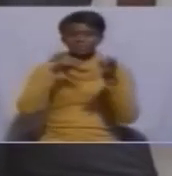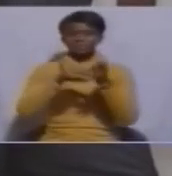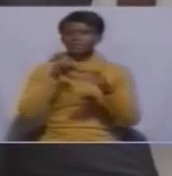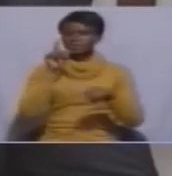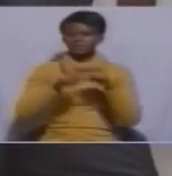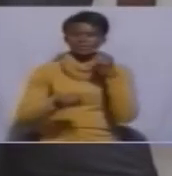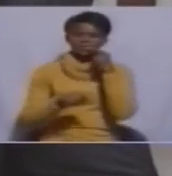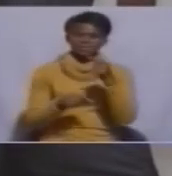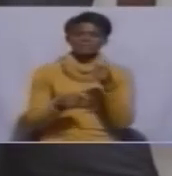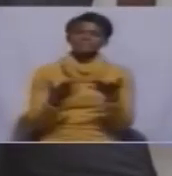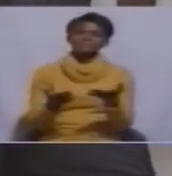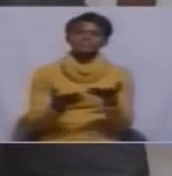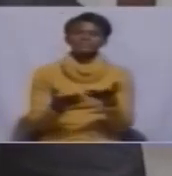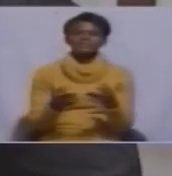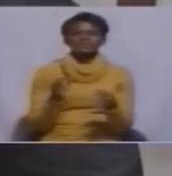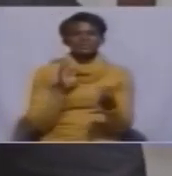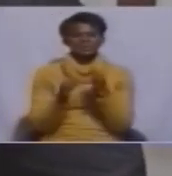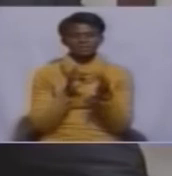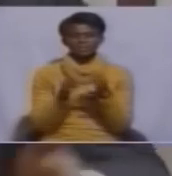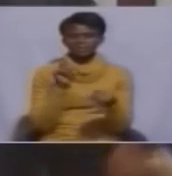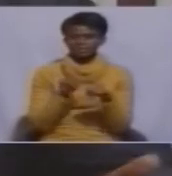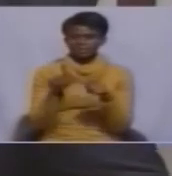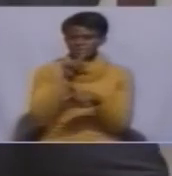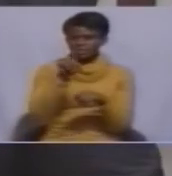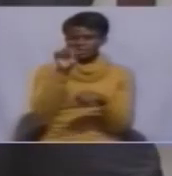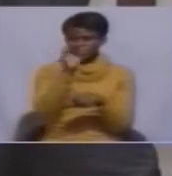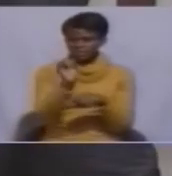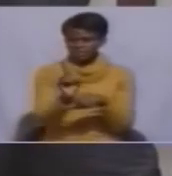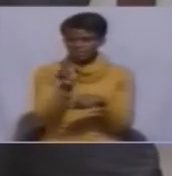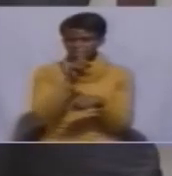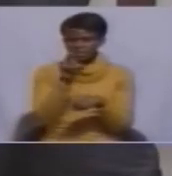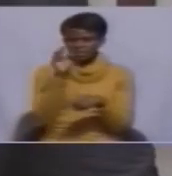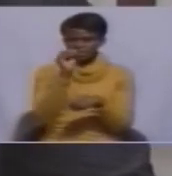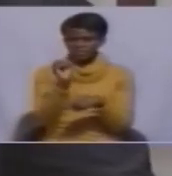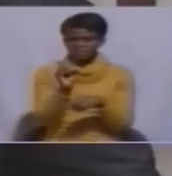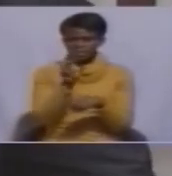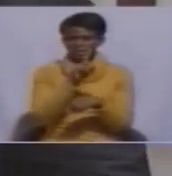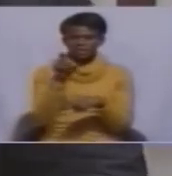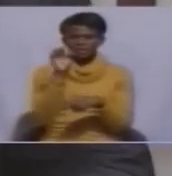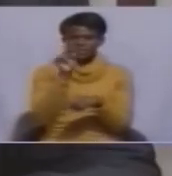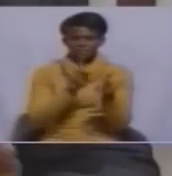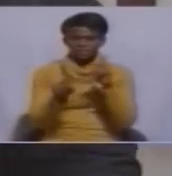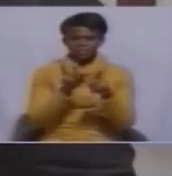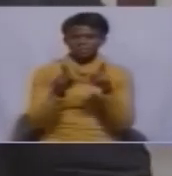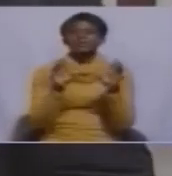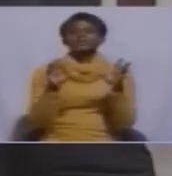have legitimacy if you can't raise 100 people in each province. Legitimacy means that you're